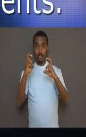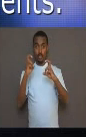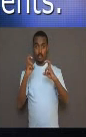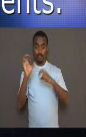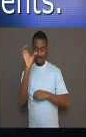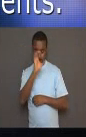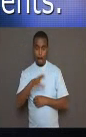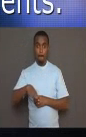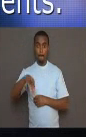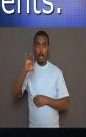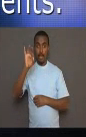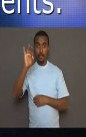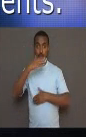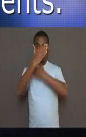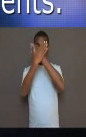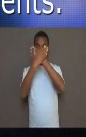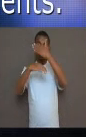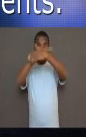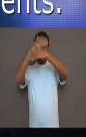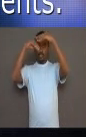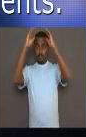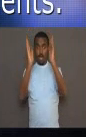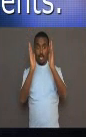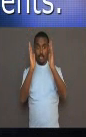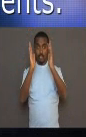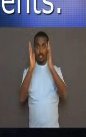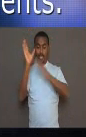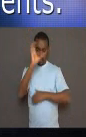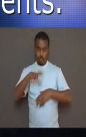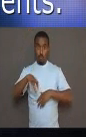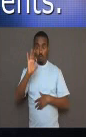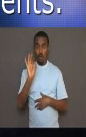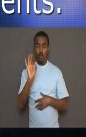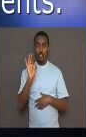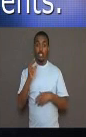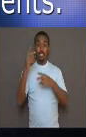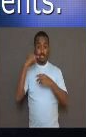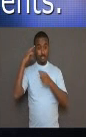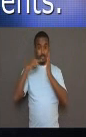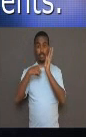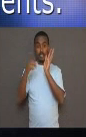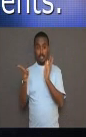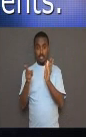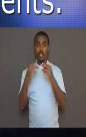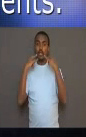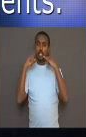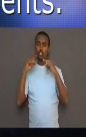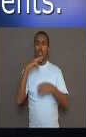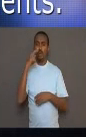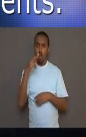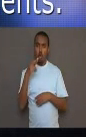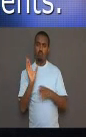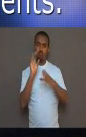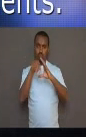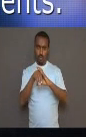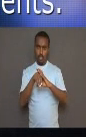Breakthroughs in Space Exploration, suggests that the news report will cover the